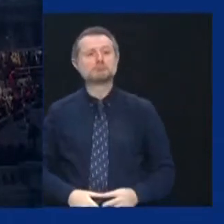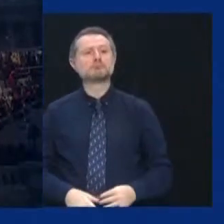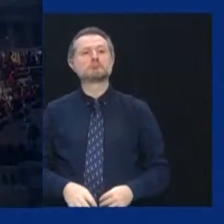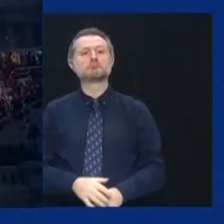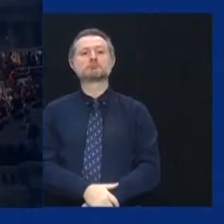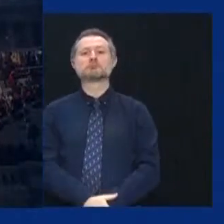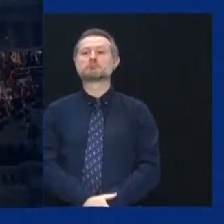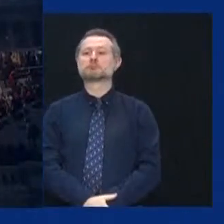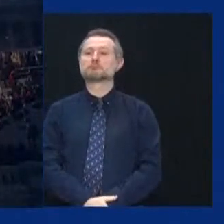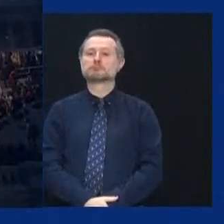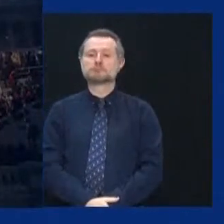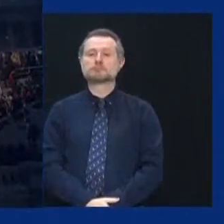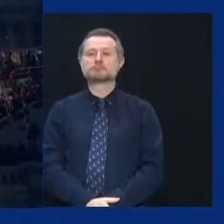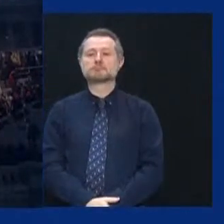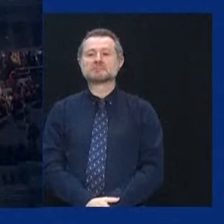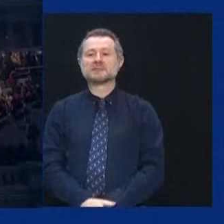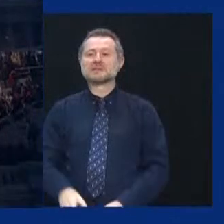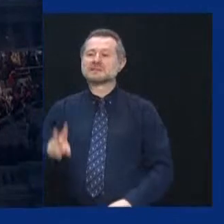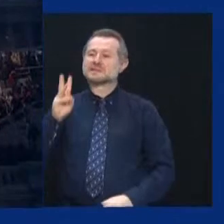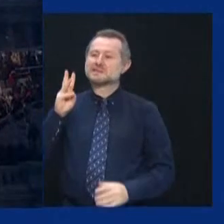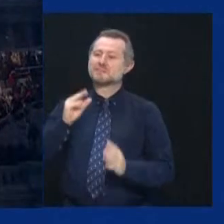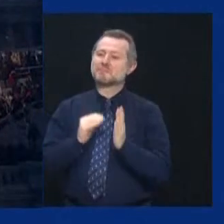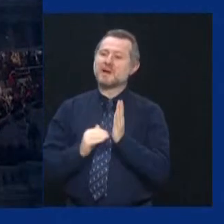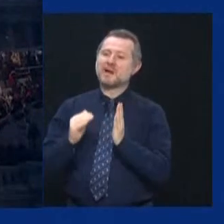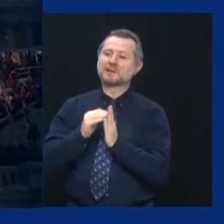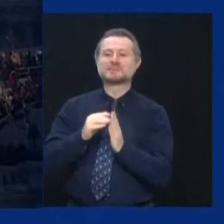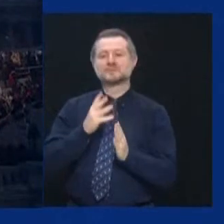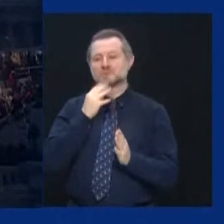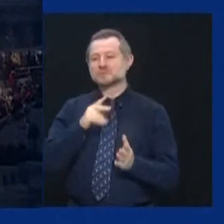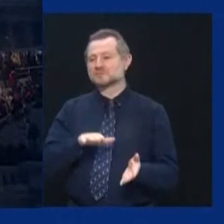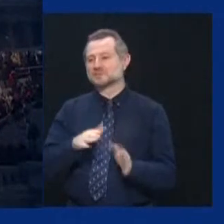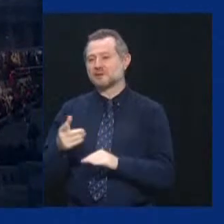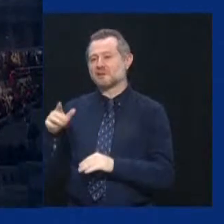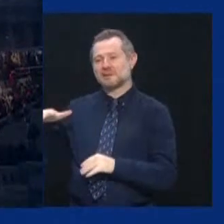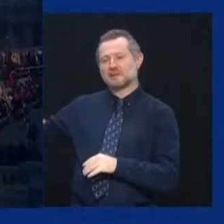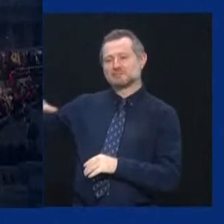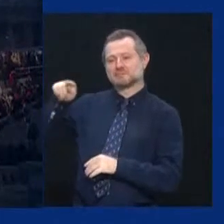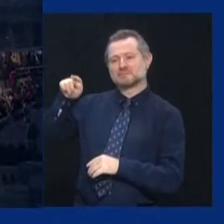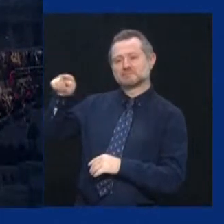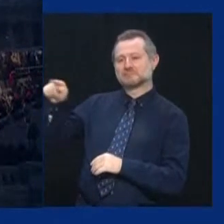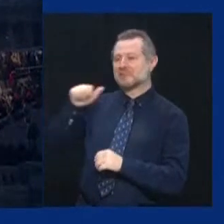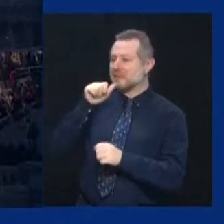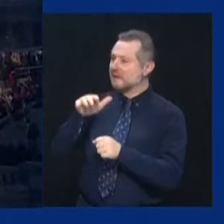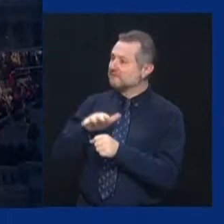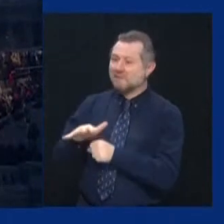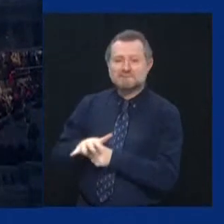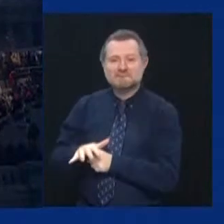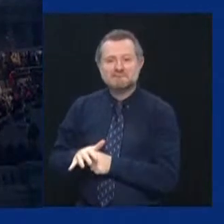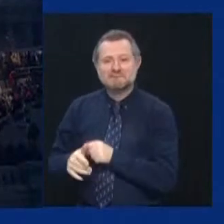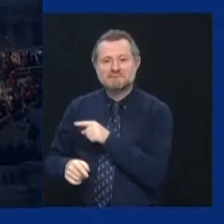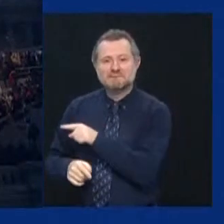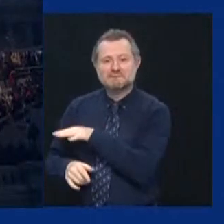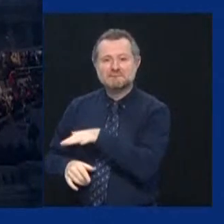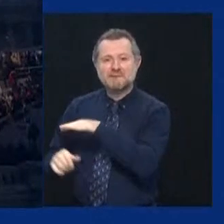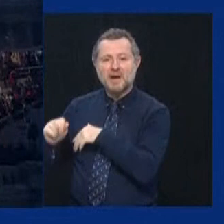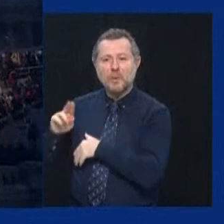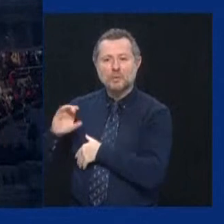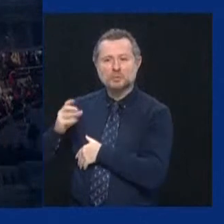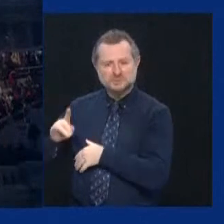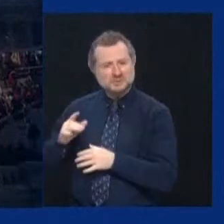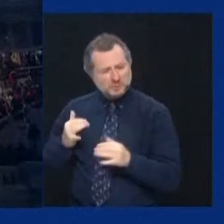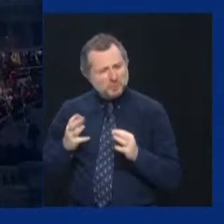6 million weren't enough. How repugnant and repulsive a